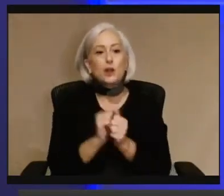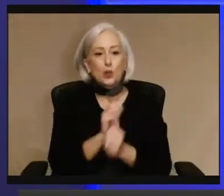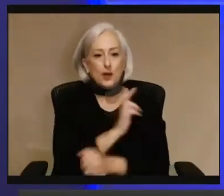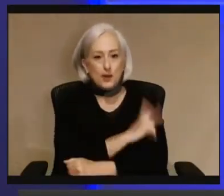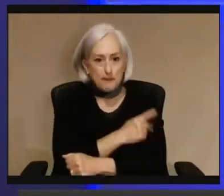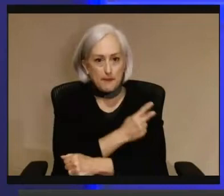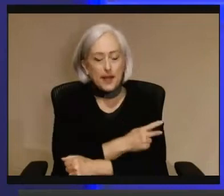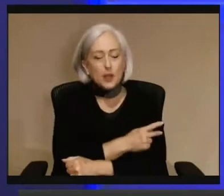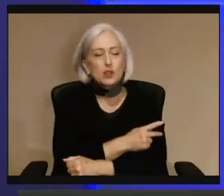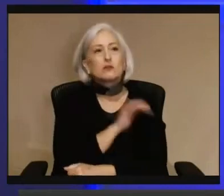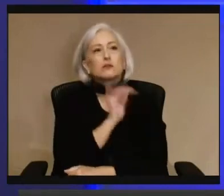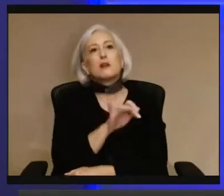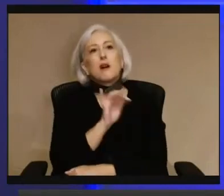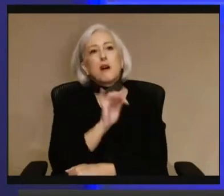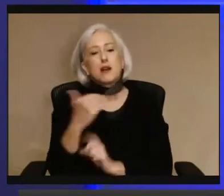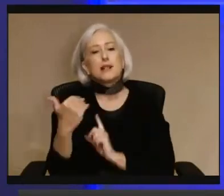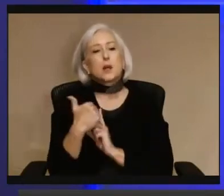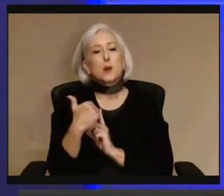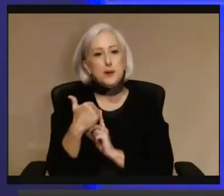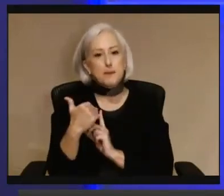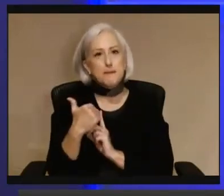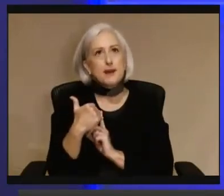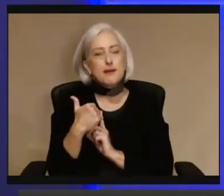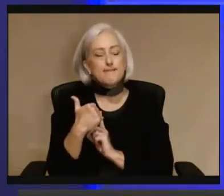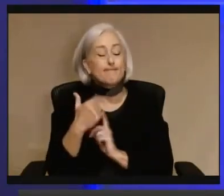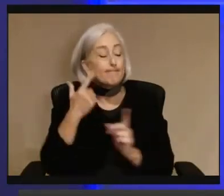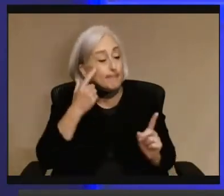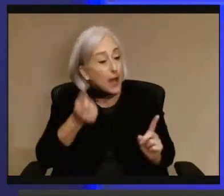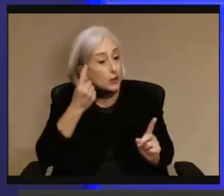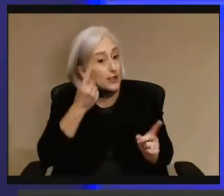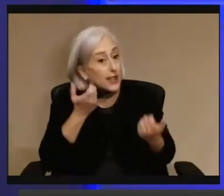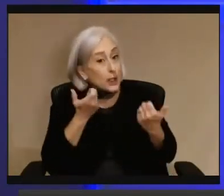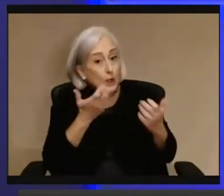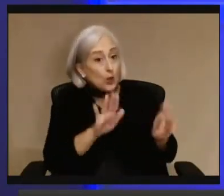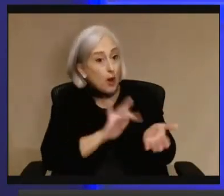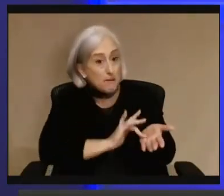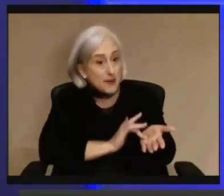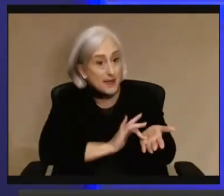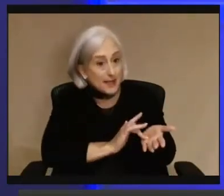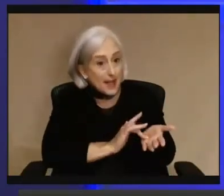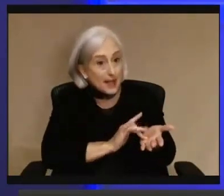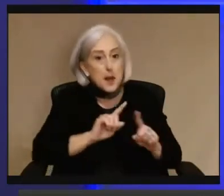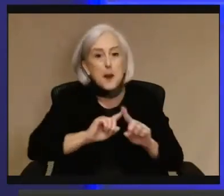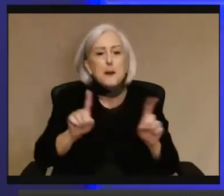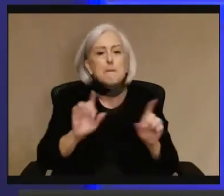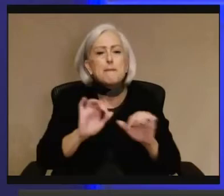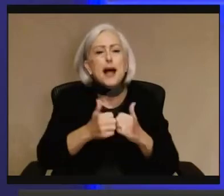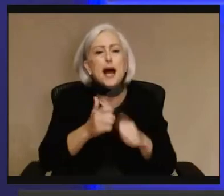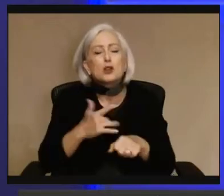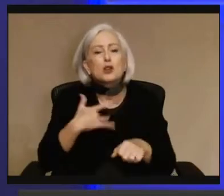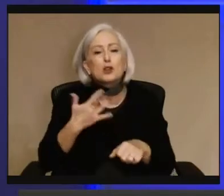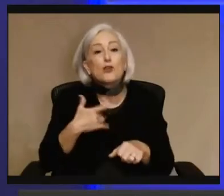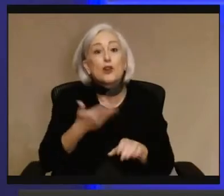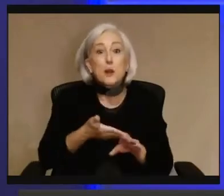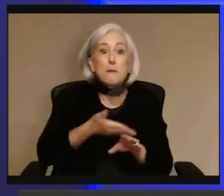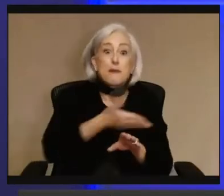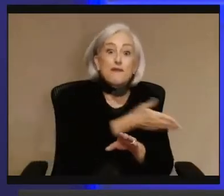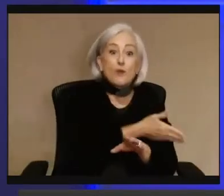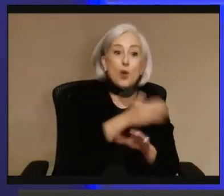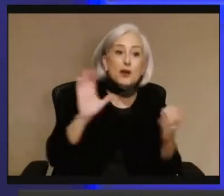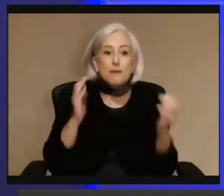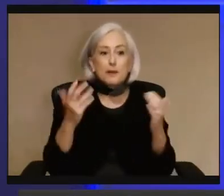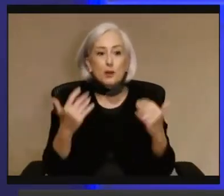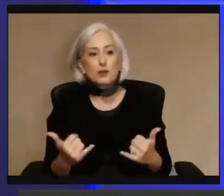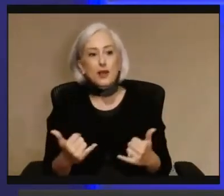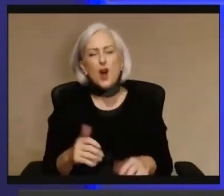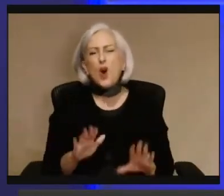of, yes, I understand you don't want to take these medications. However, how did you feel before versus how do you feel now? Well, I don't feel the same now. I